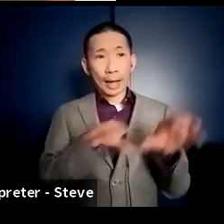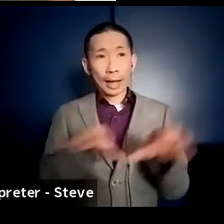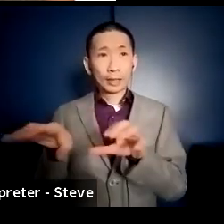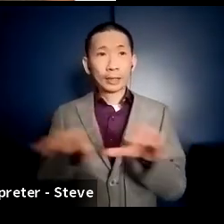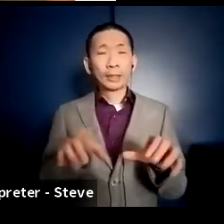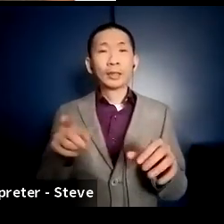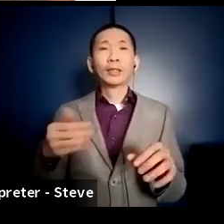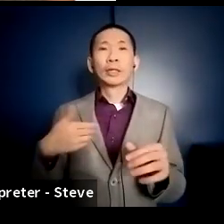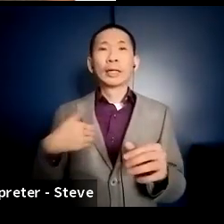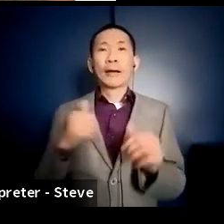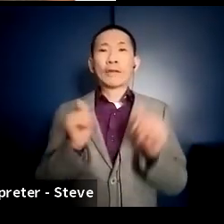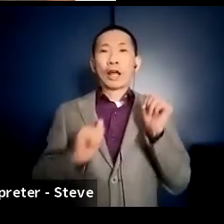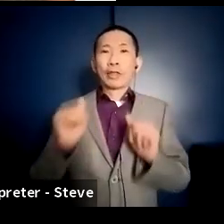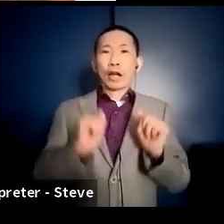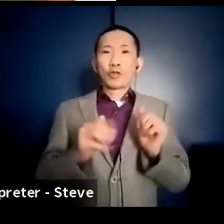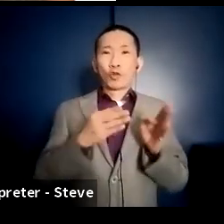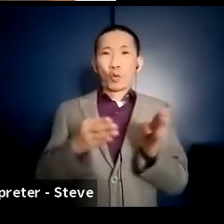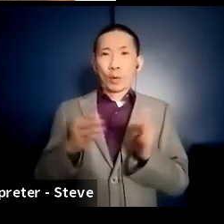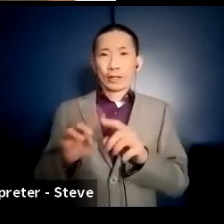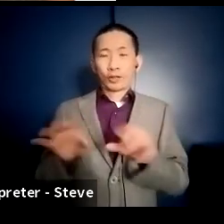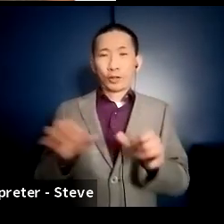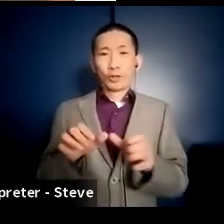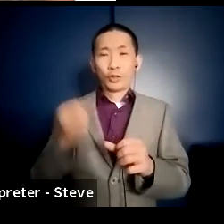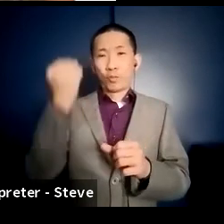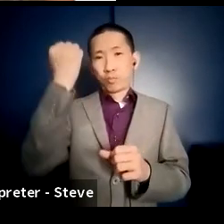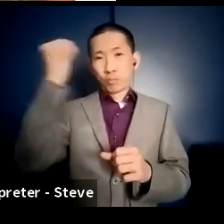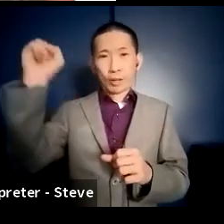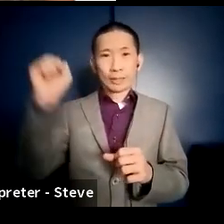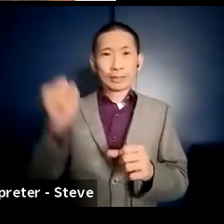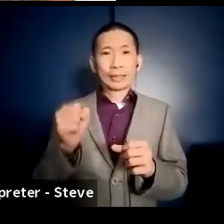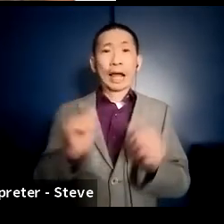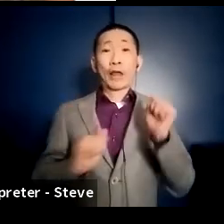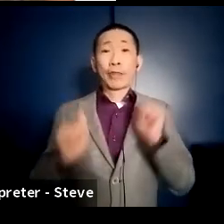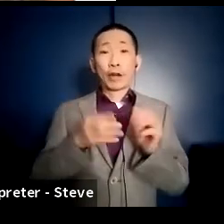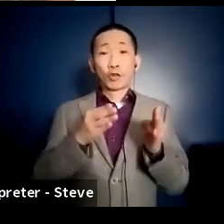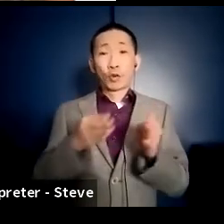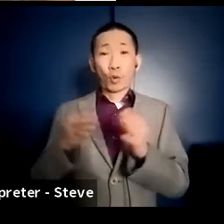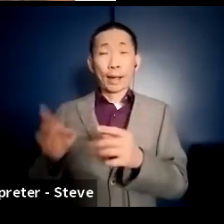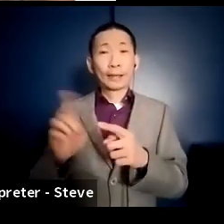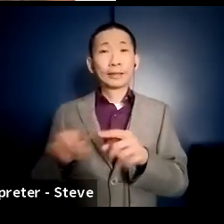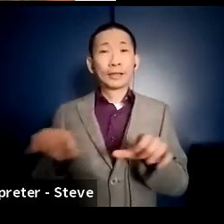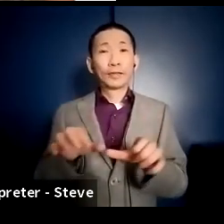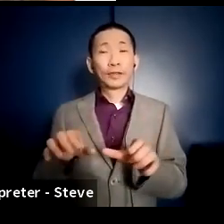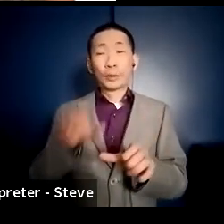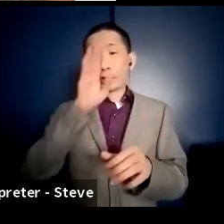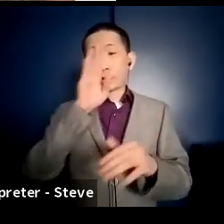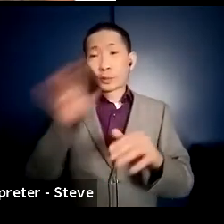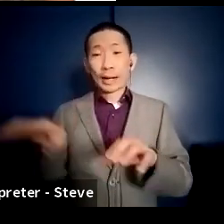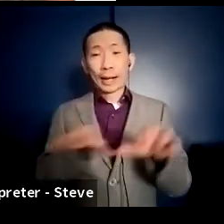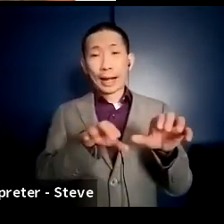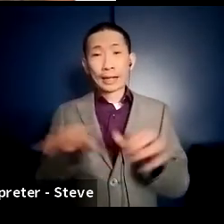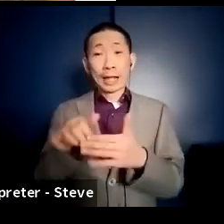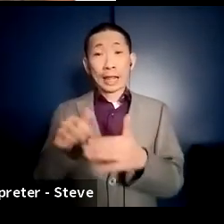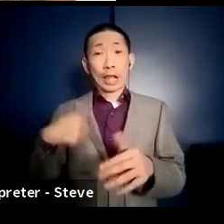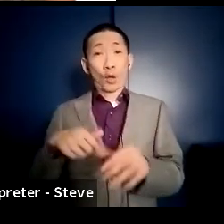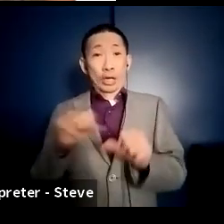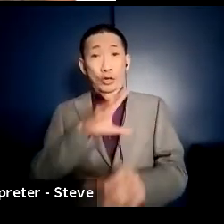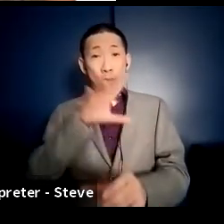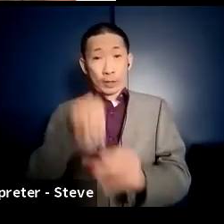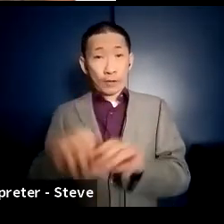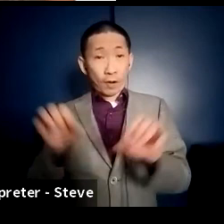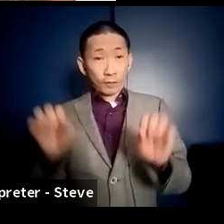there are theatrical ways of doing protest and theatrical ways of doing direct action that we could get involved in,